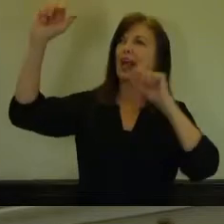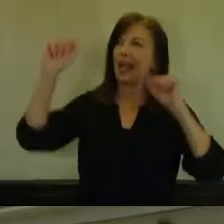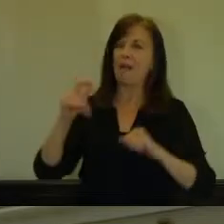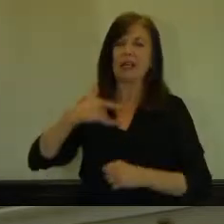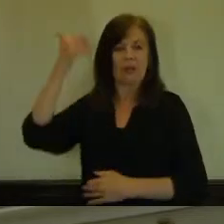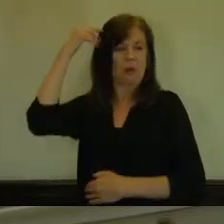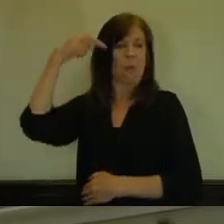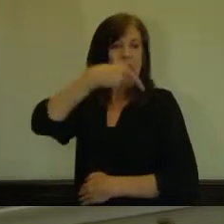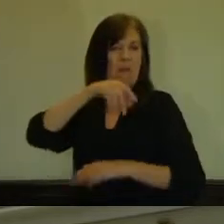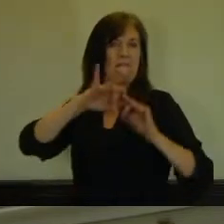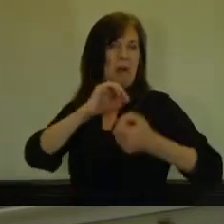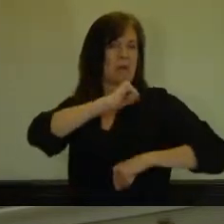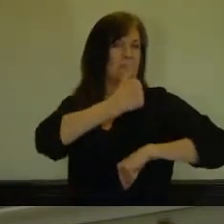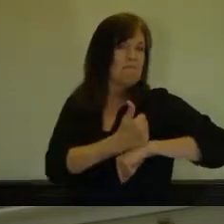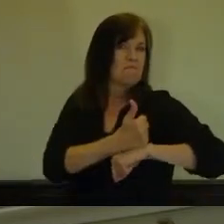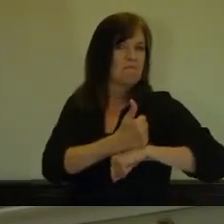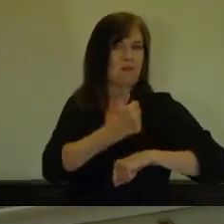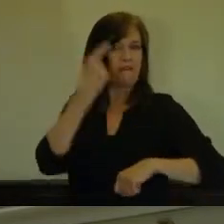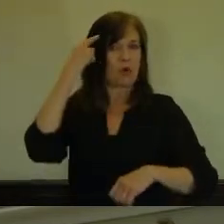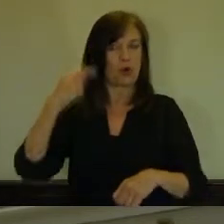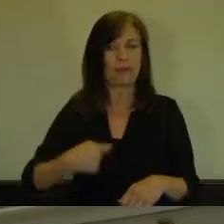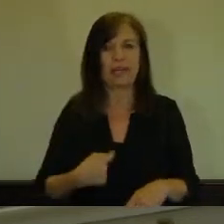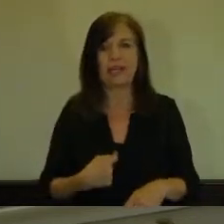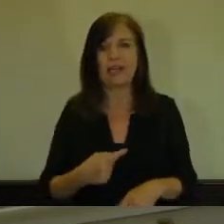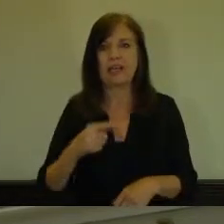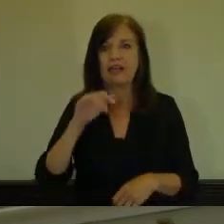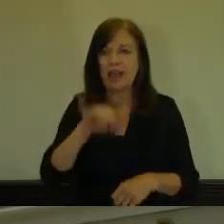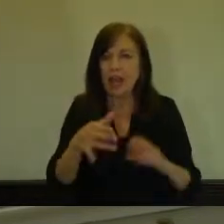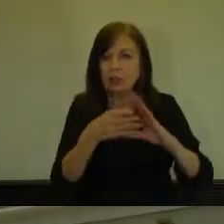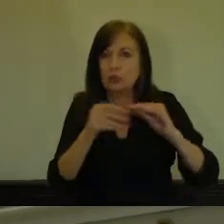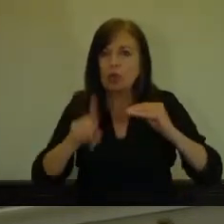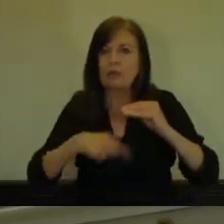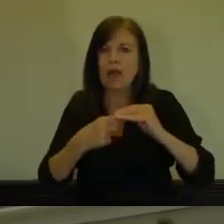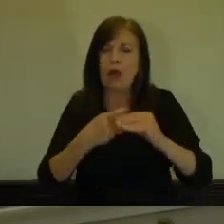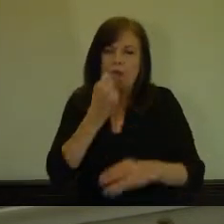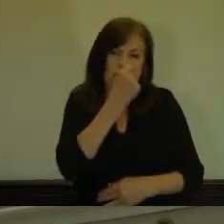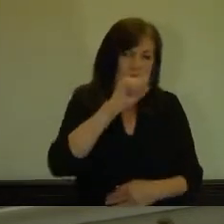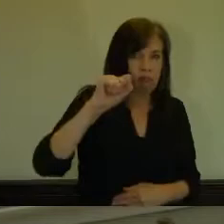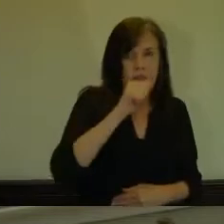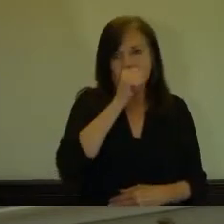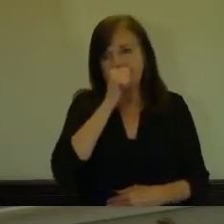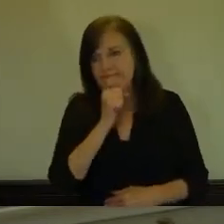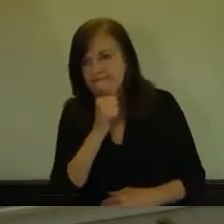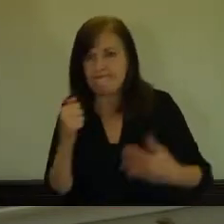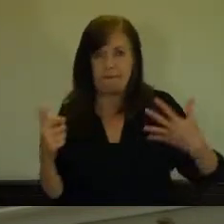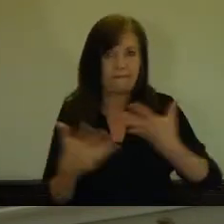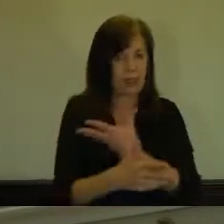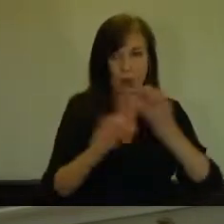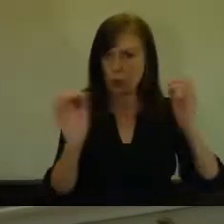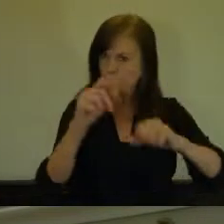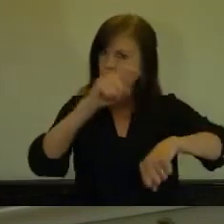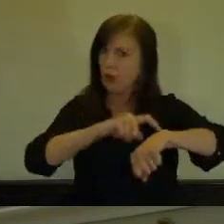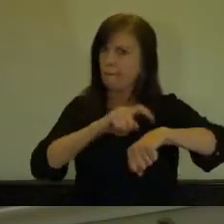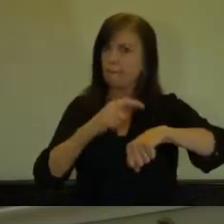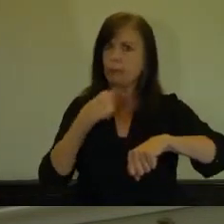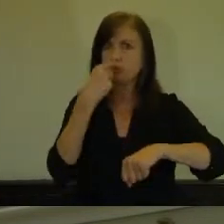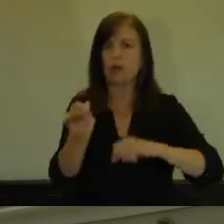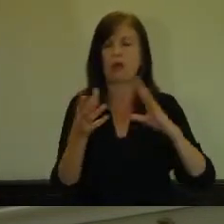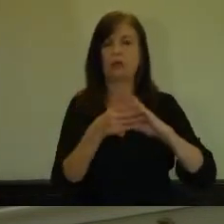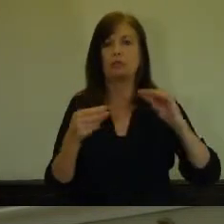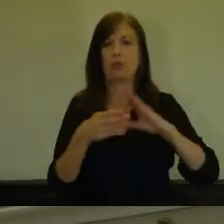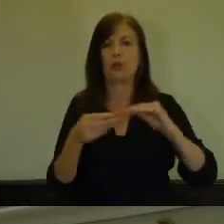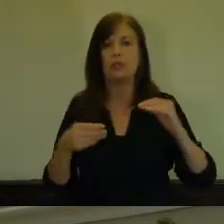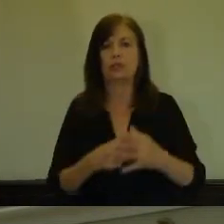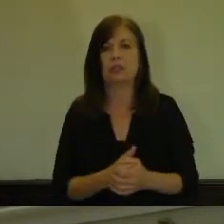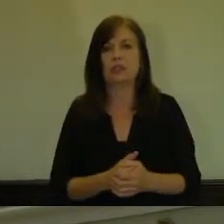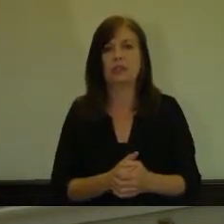before. Tell the story of struggle and perseverance, of resilience and fearlessness. It's time to reverse the